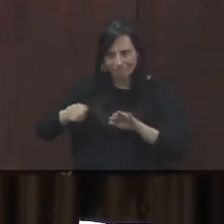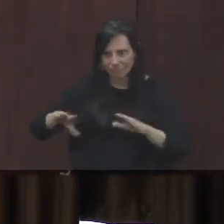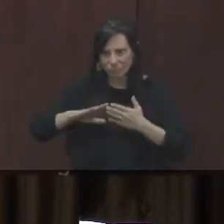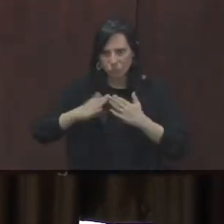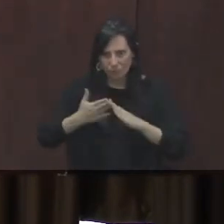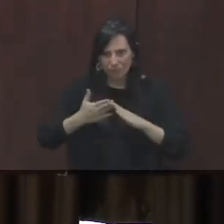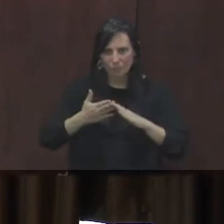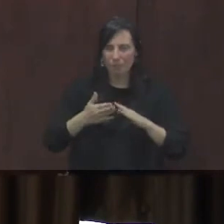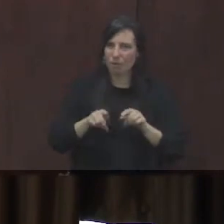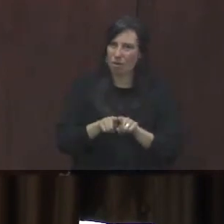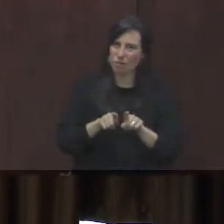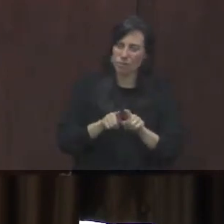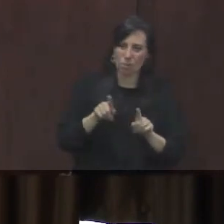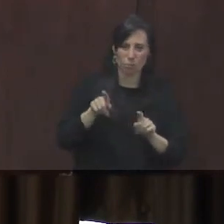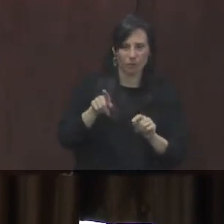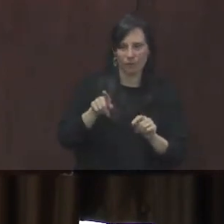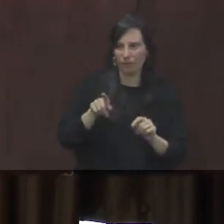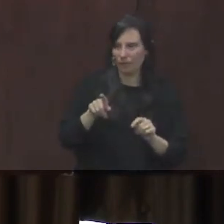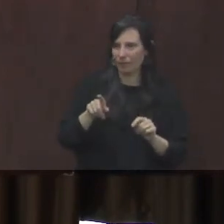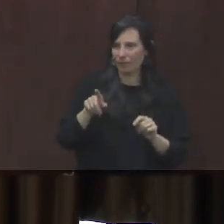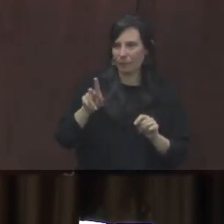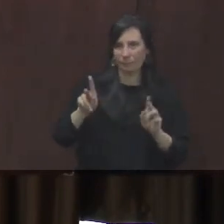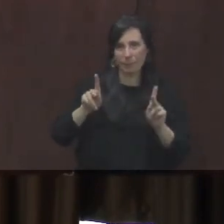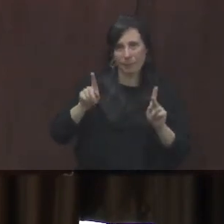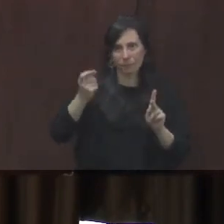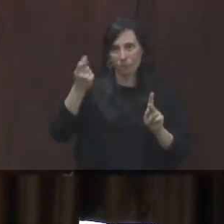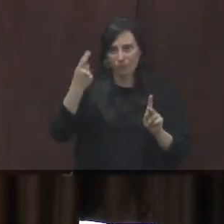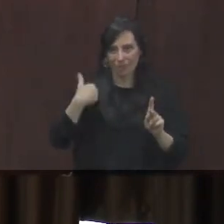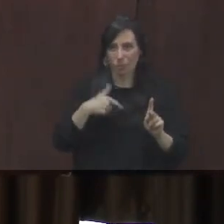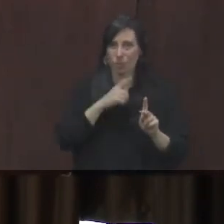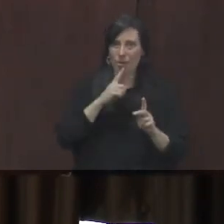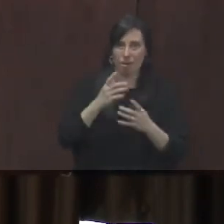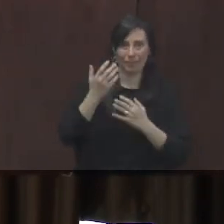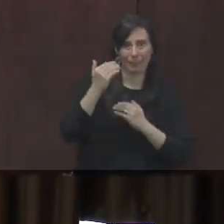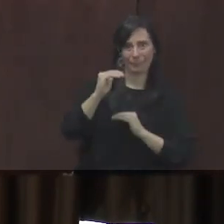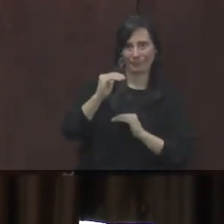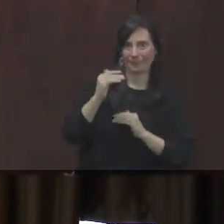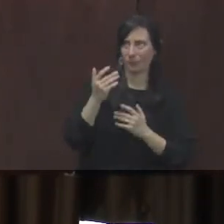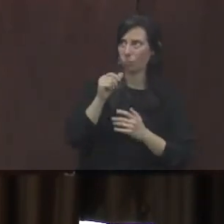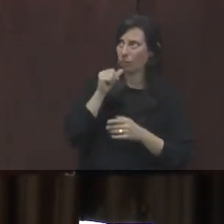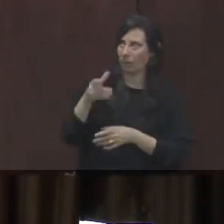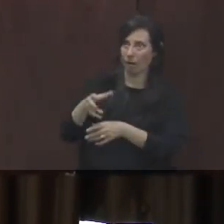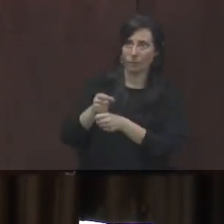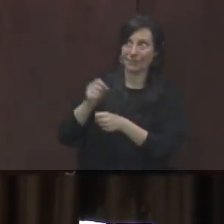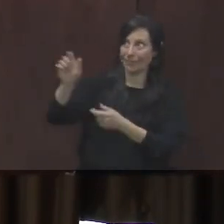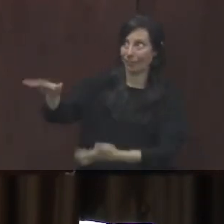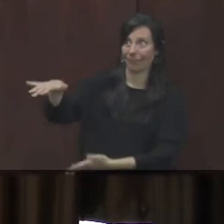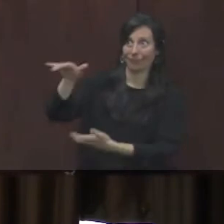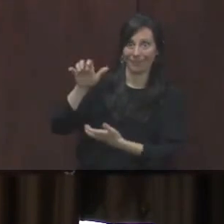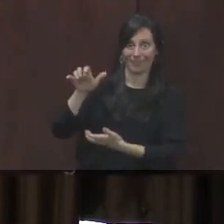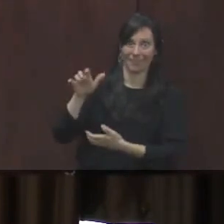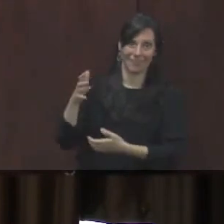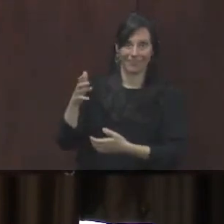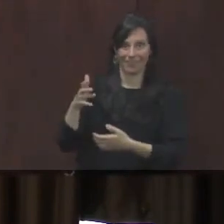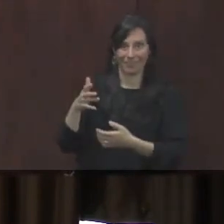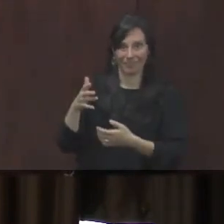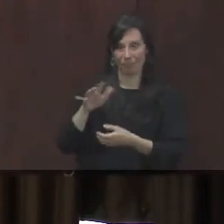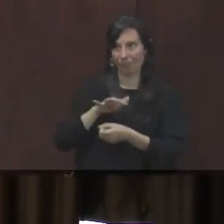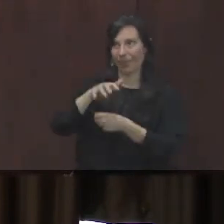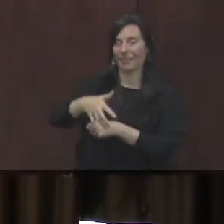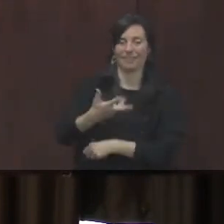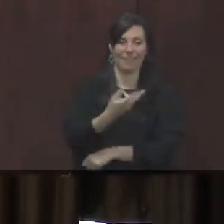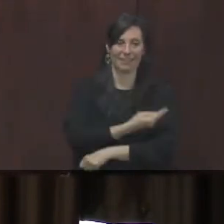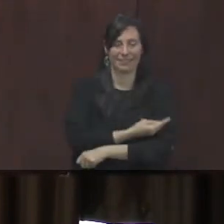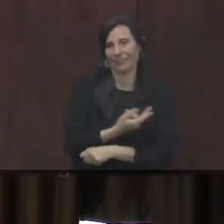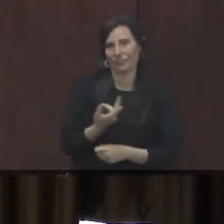that we are limited as far as like what supply we get. So we want to we want to vaccinate people, and